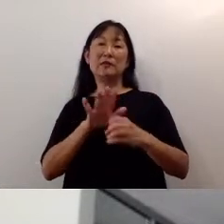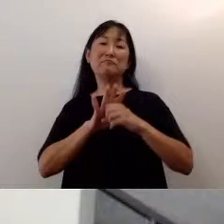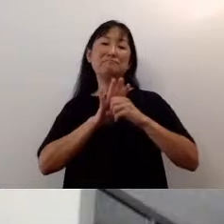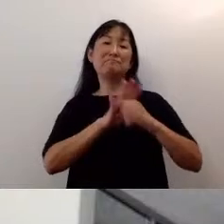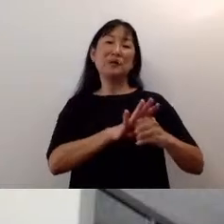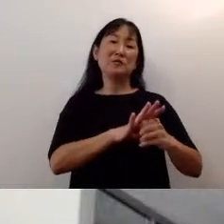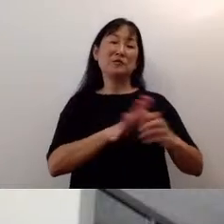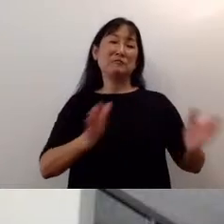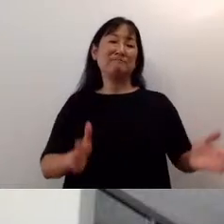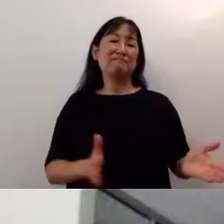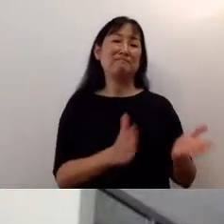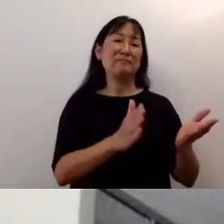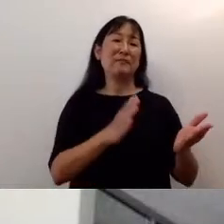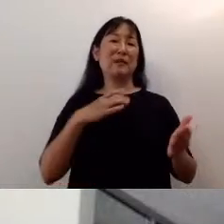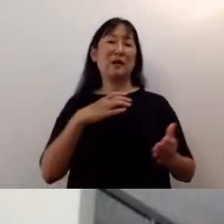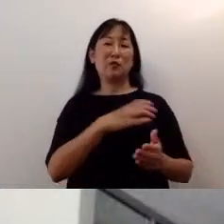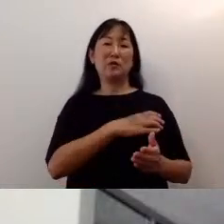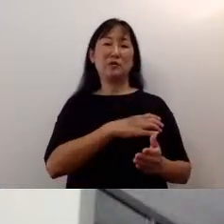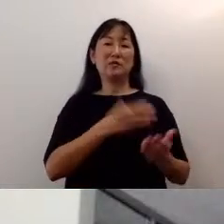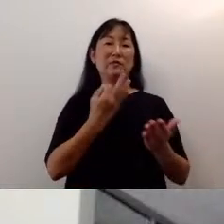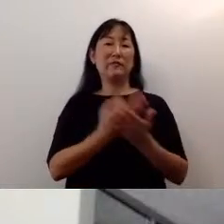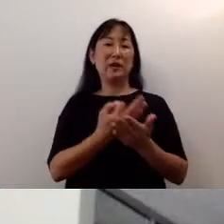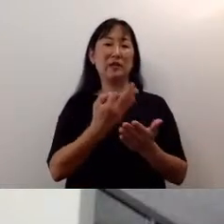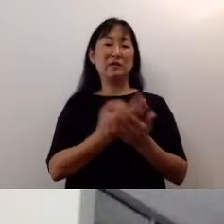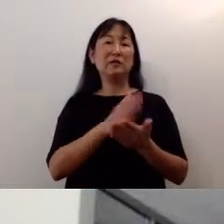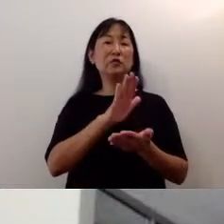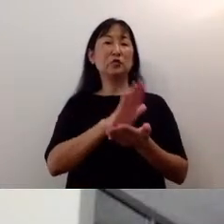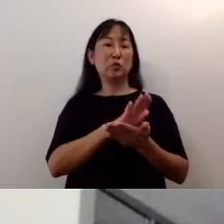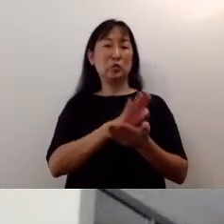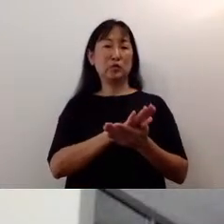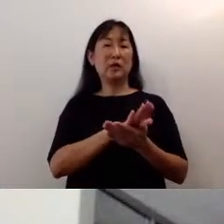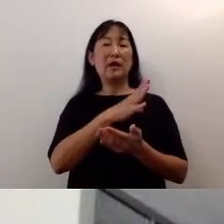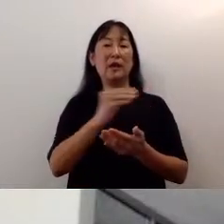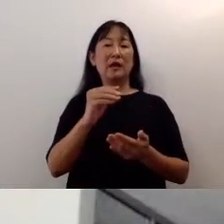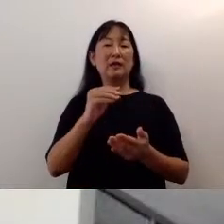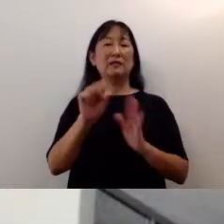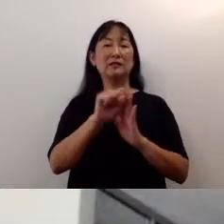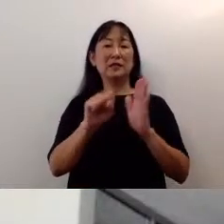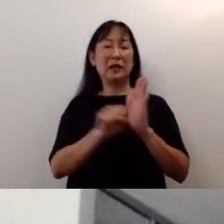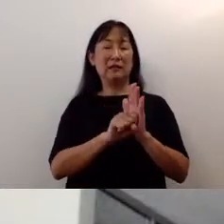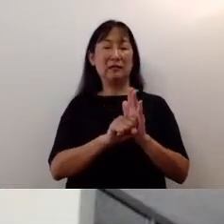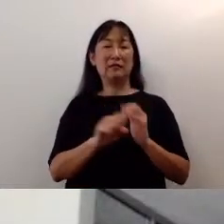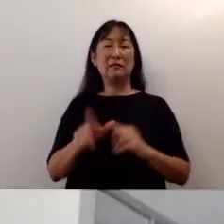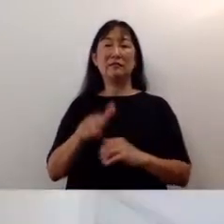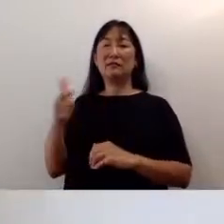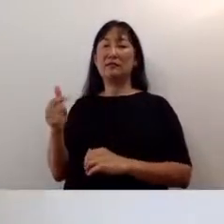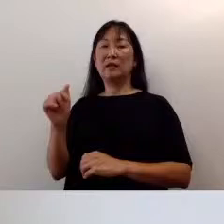sure they fund our schools and our states. So with that, I will turn it back over to Andy.